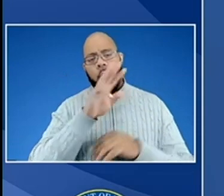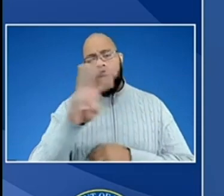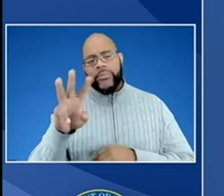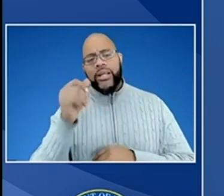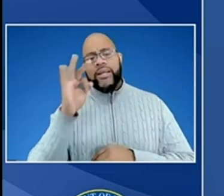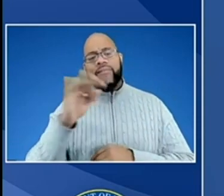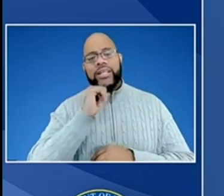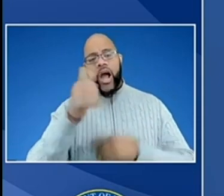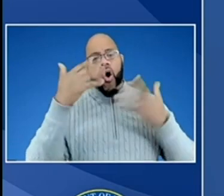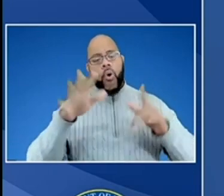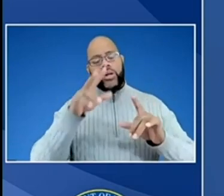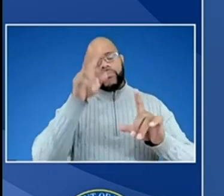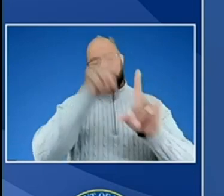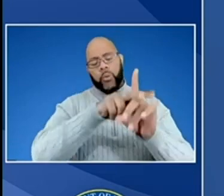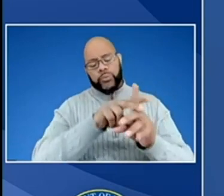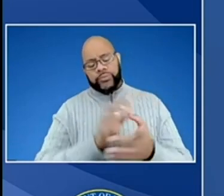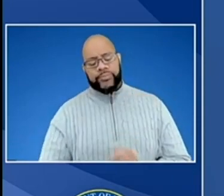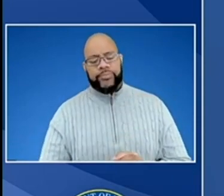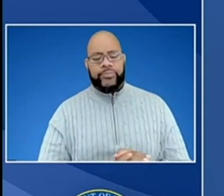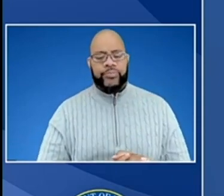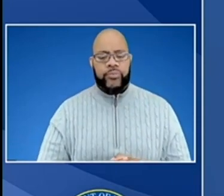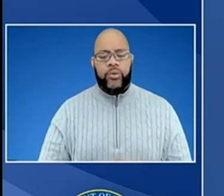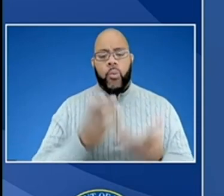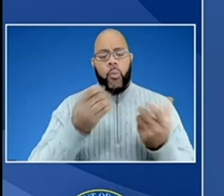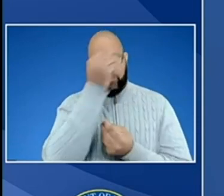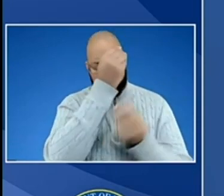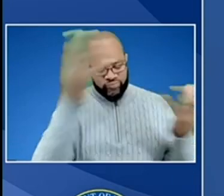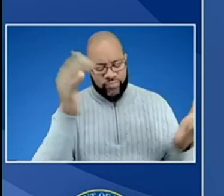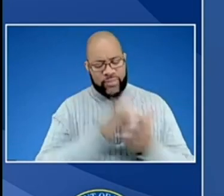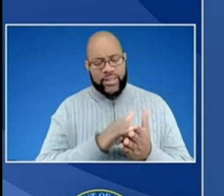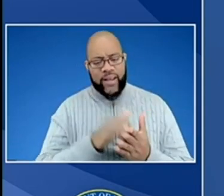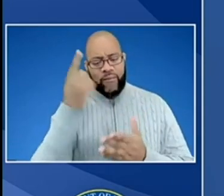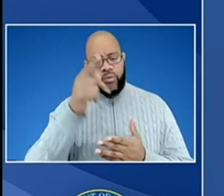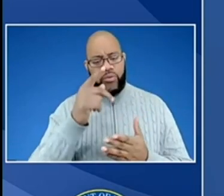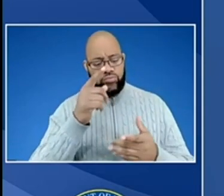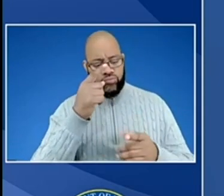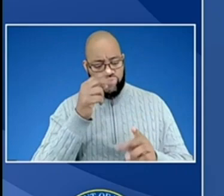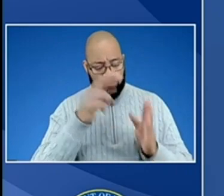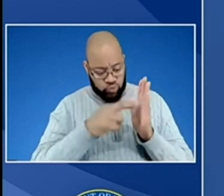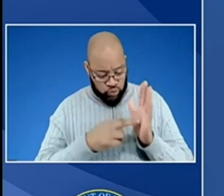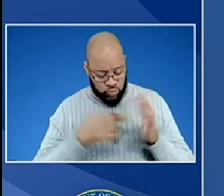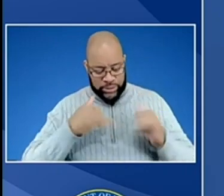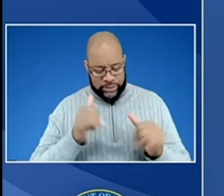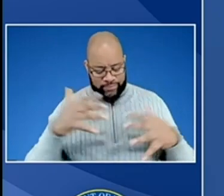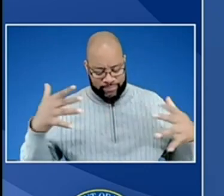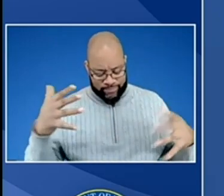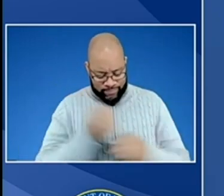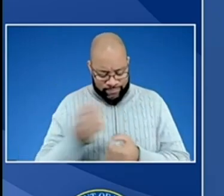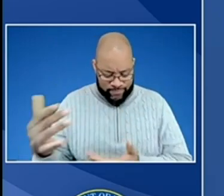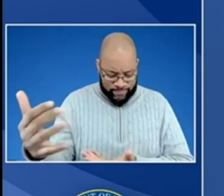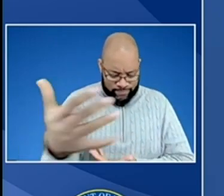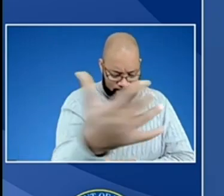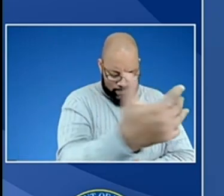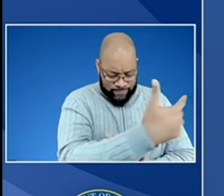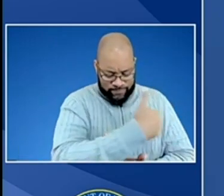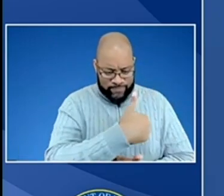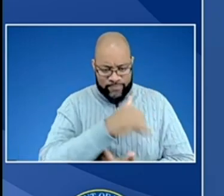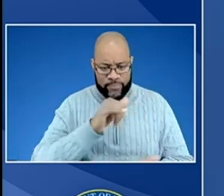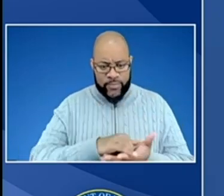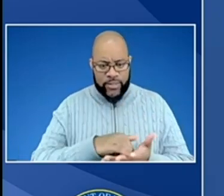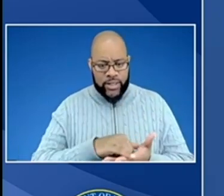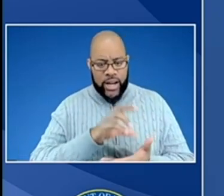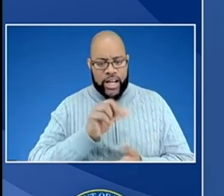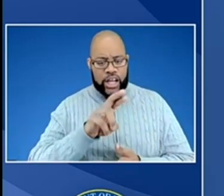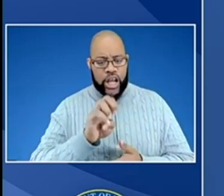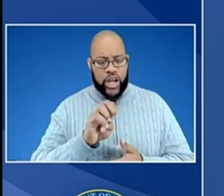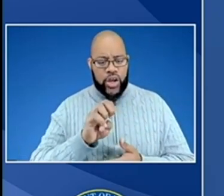not already been posted. We wanted to let you know, per the protocols, we are still compiling the data CARA requested on defaulted borrowers,